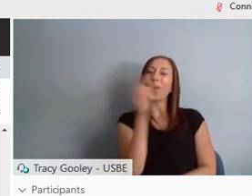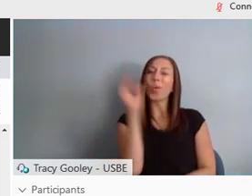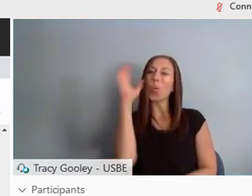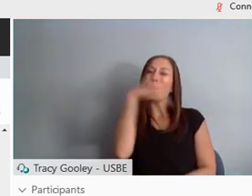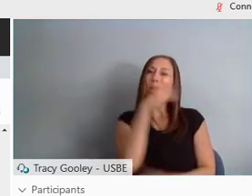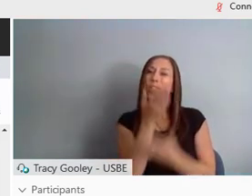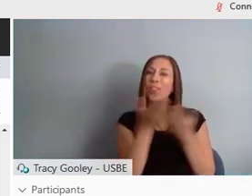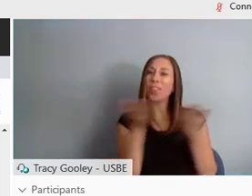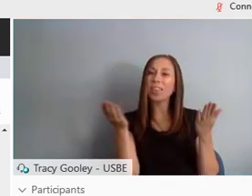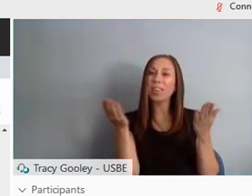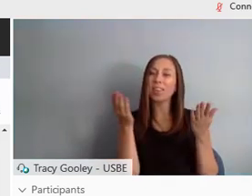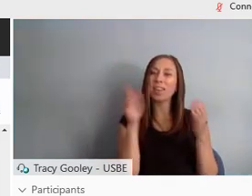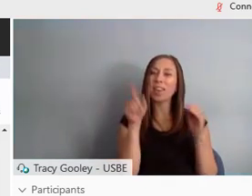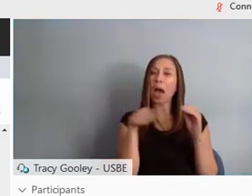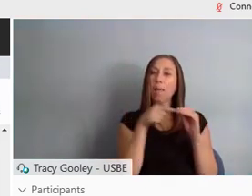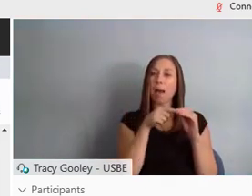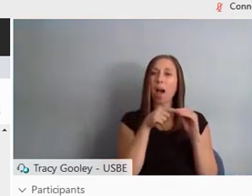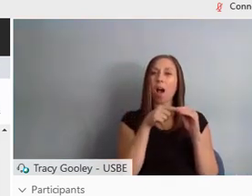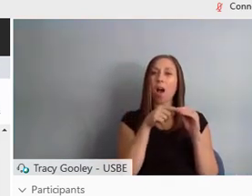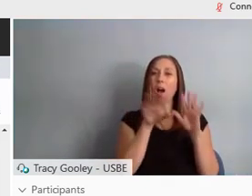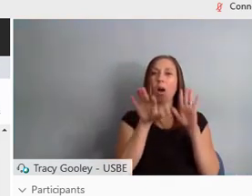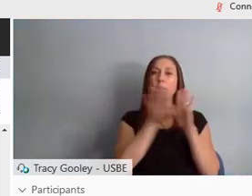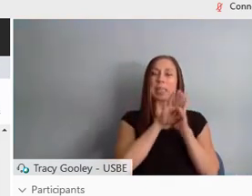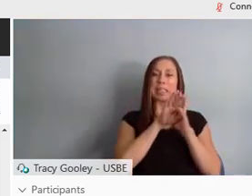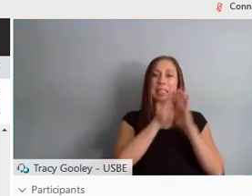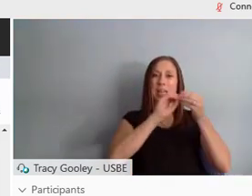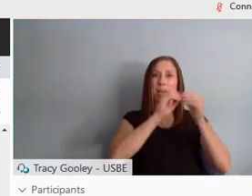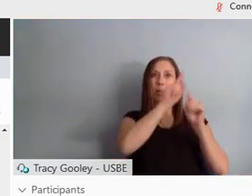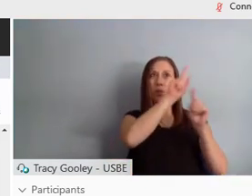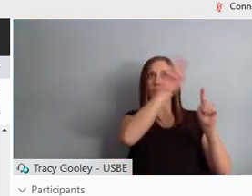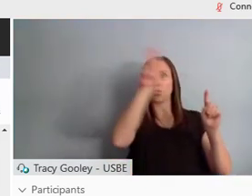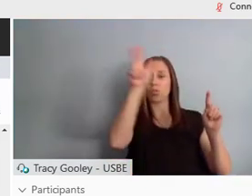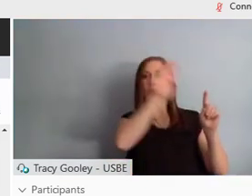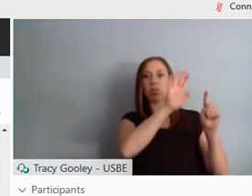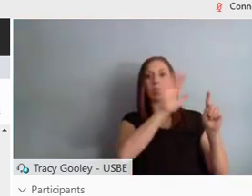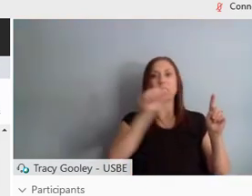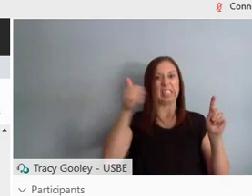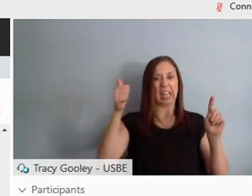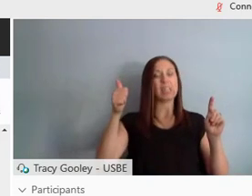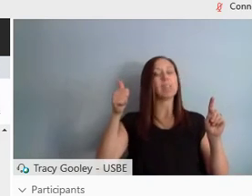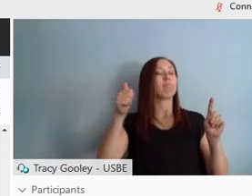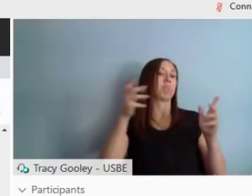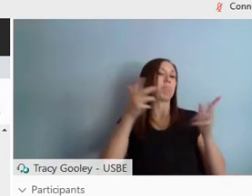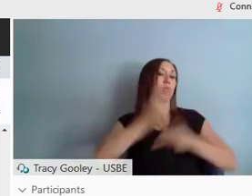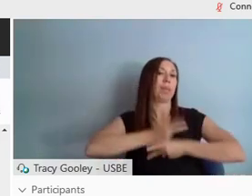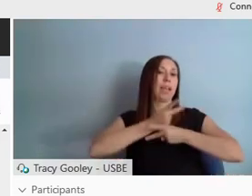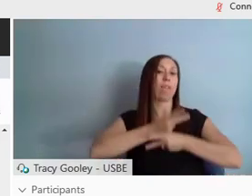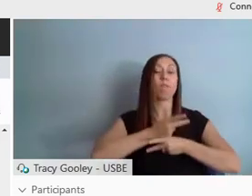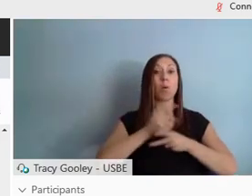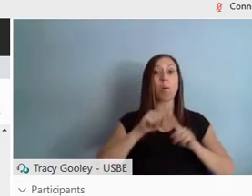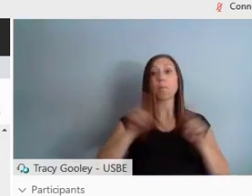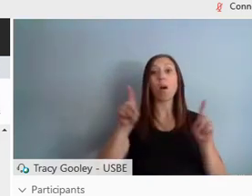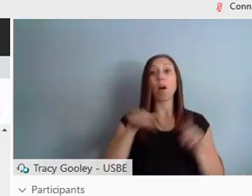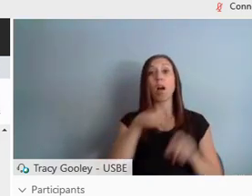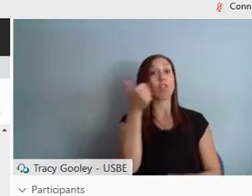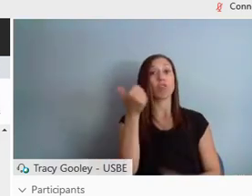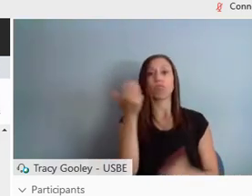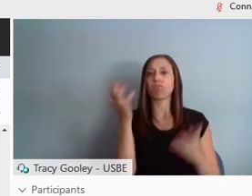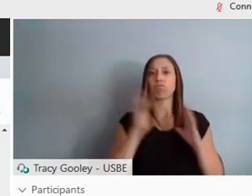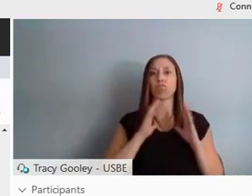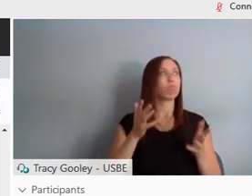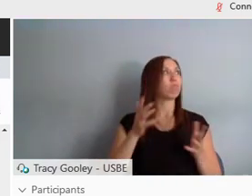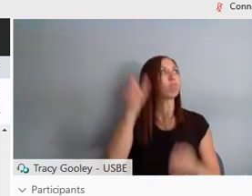little quirky part about the selection of answer choices for question number 10. But other than that, all correct,